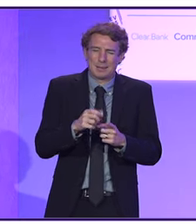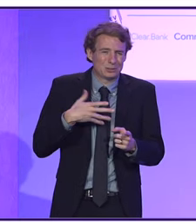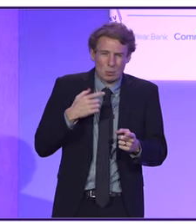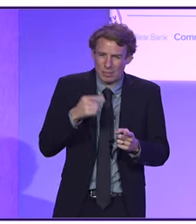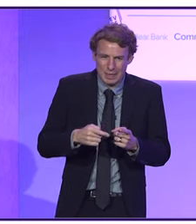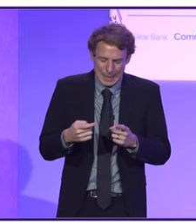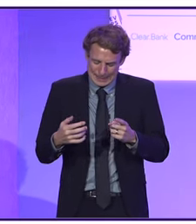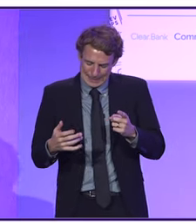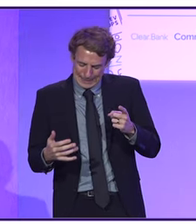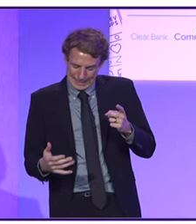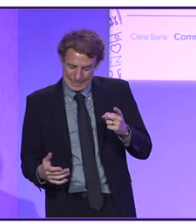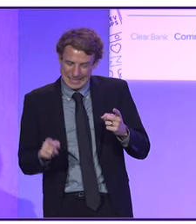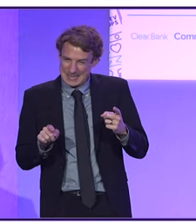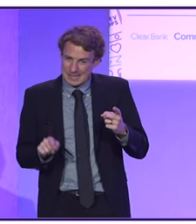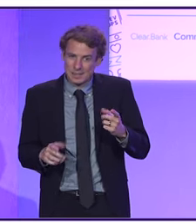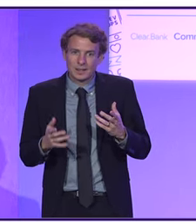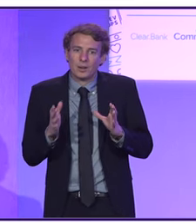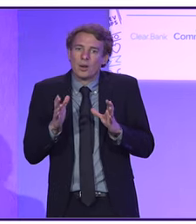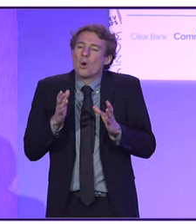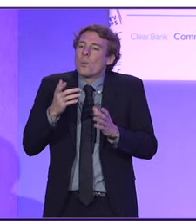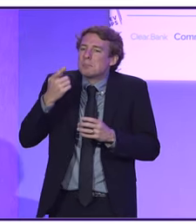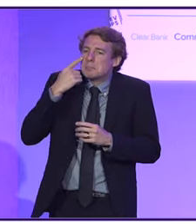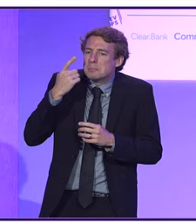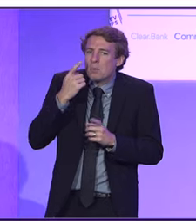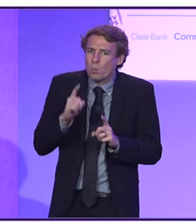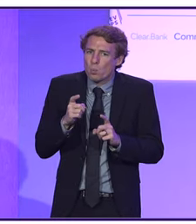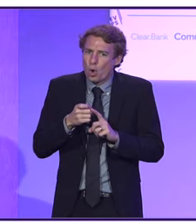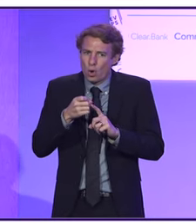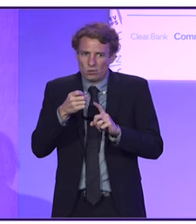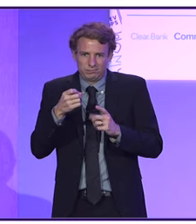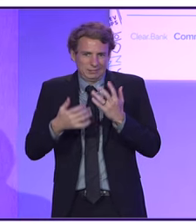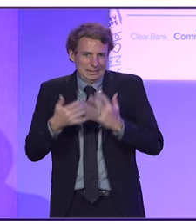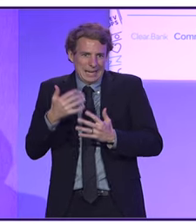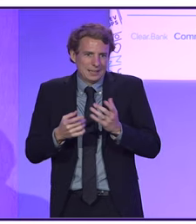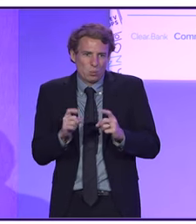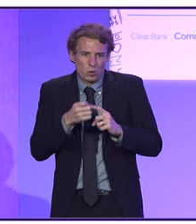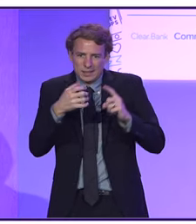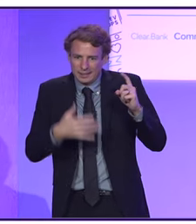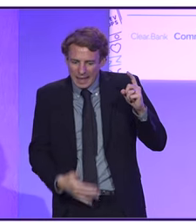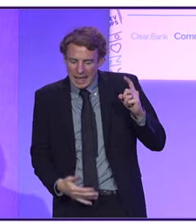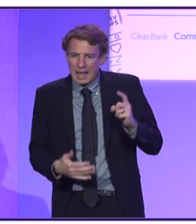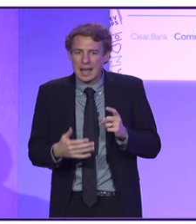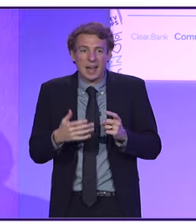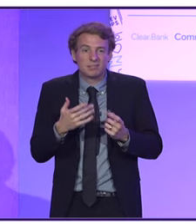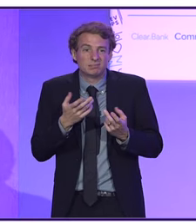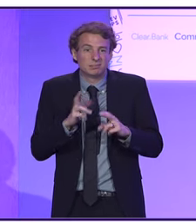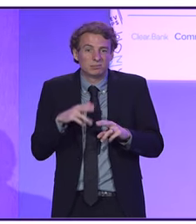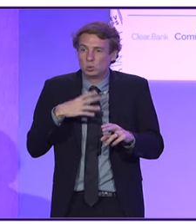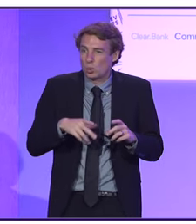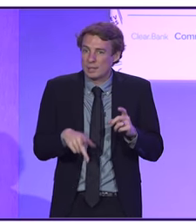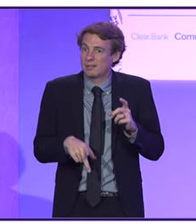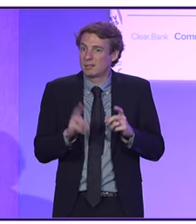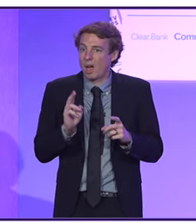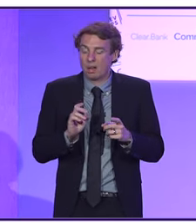So have a look at the data that's not being queried because of your usage statistics. Have a look at what's there and just cut it out